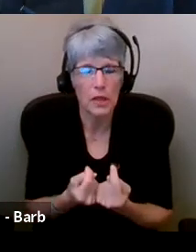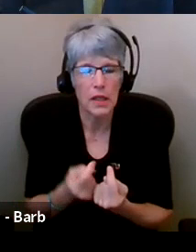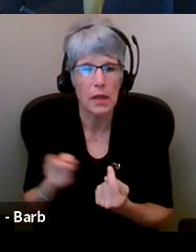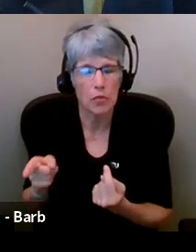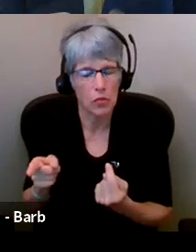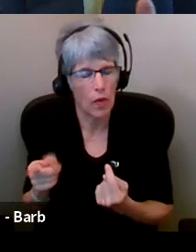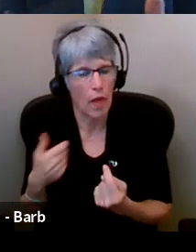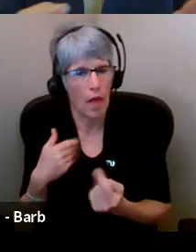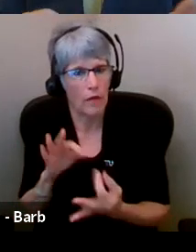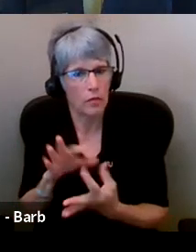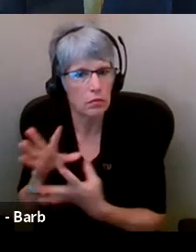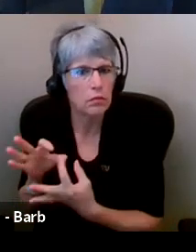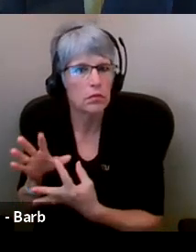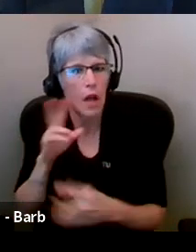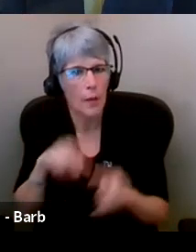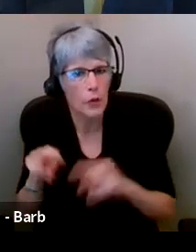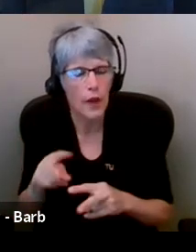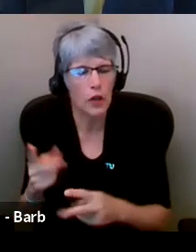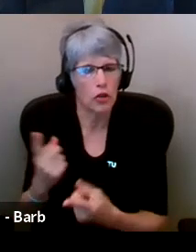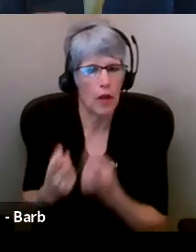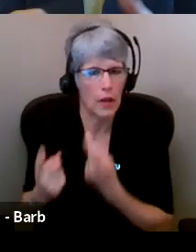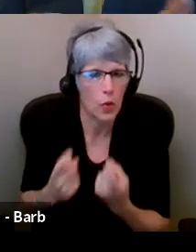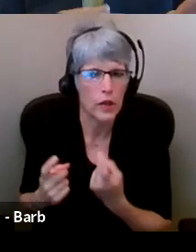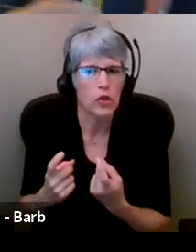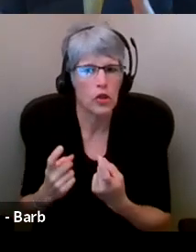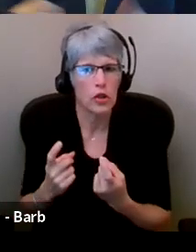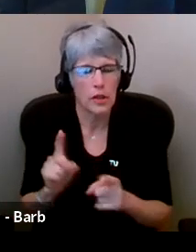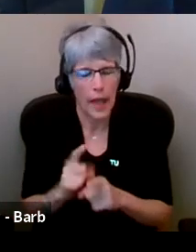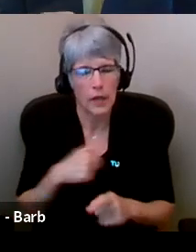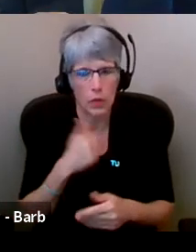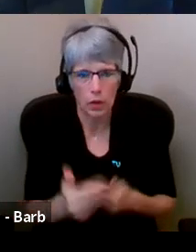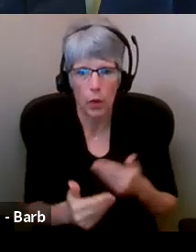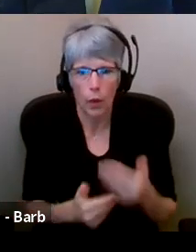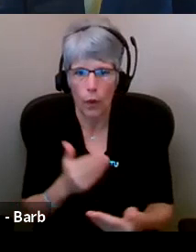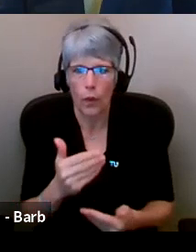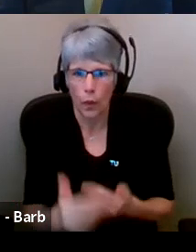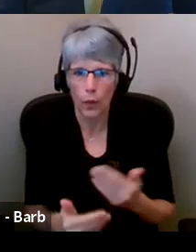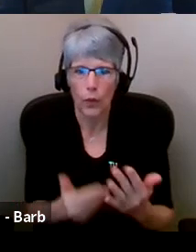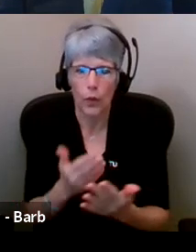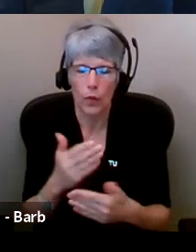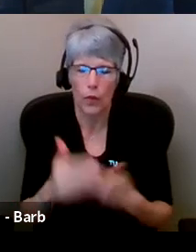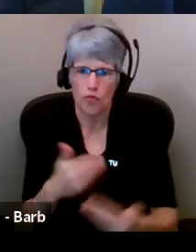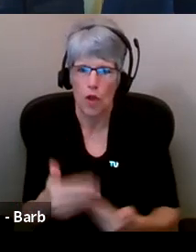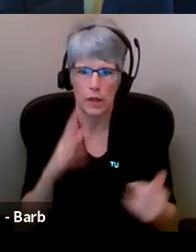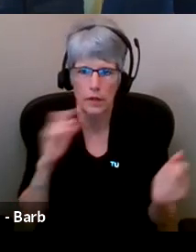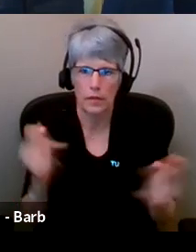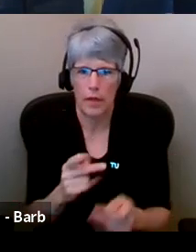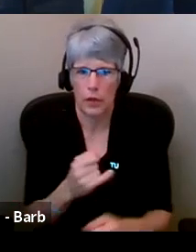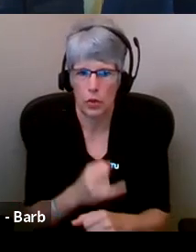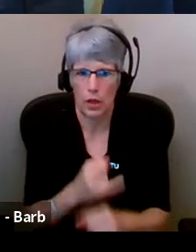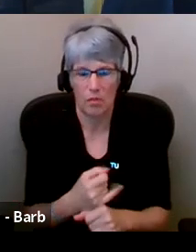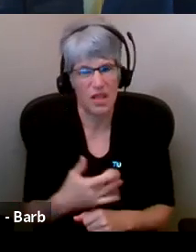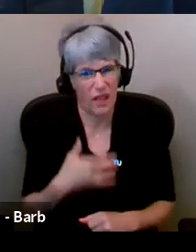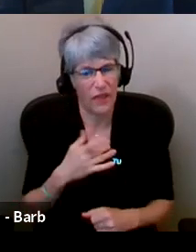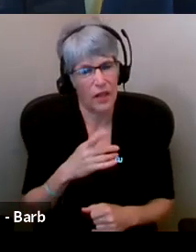input and observation and ask questions as we go through this process of returning to campus. I think it's really